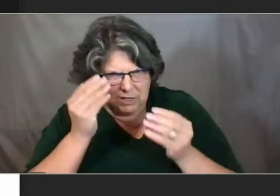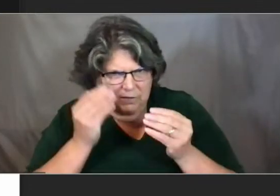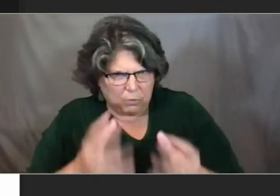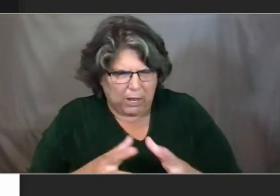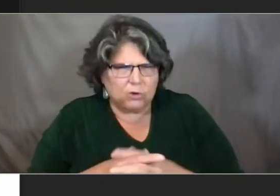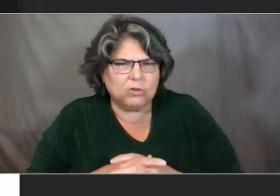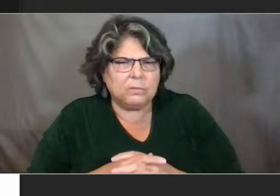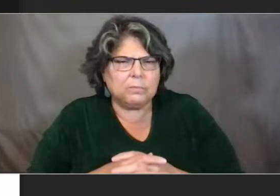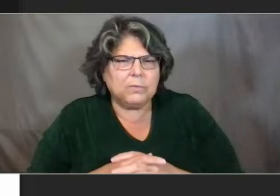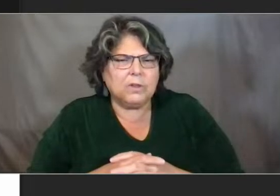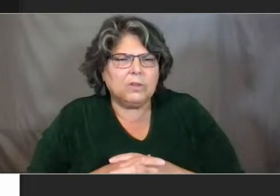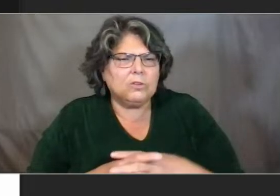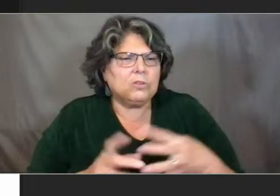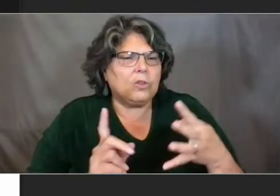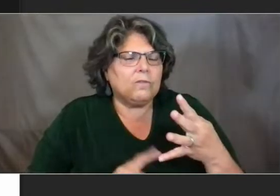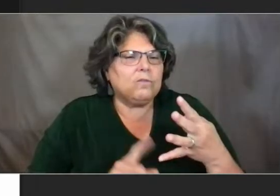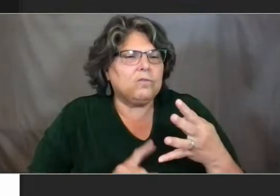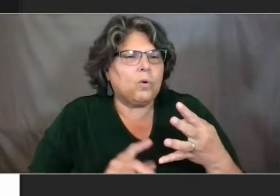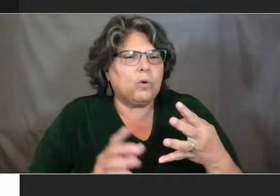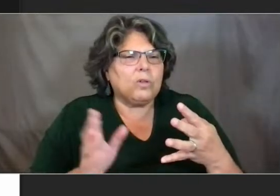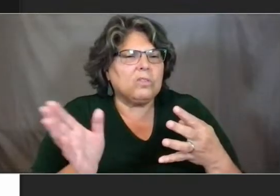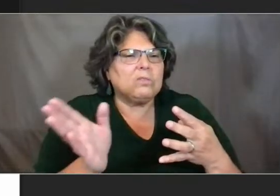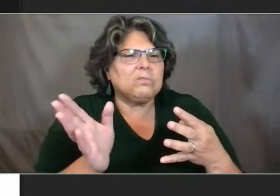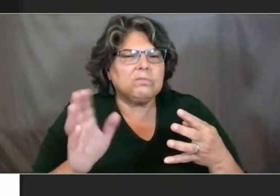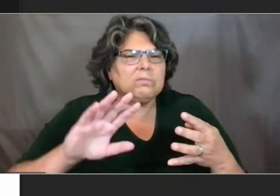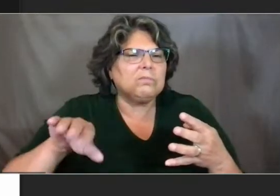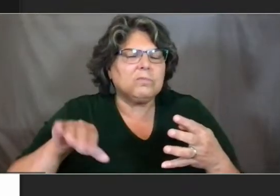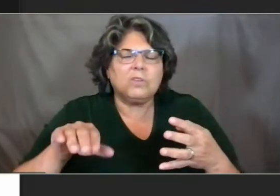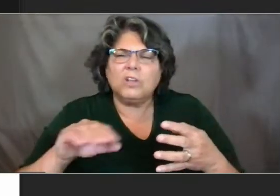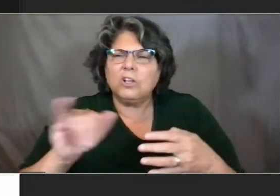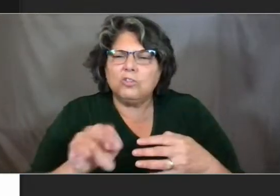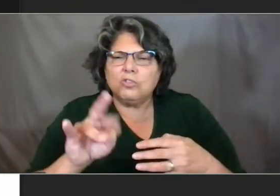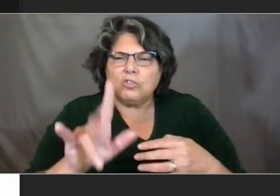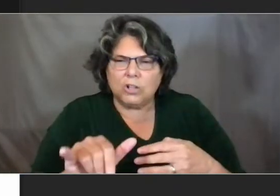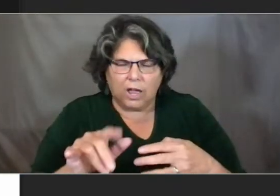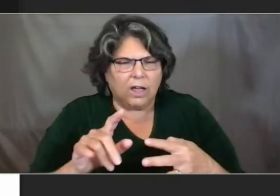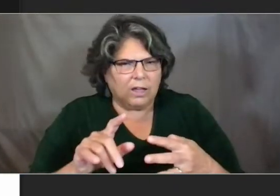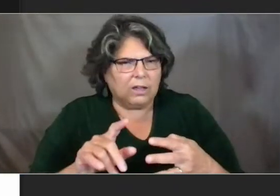that fourth data point for the week of July 7th through the 14th. The